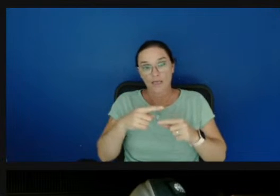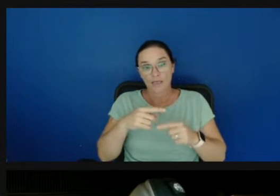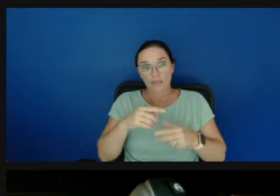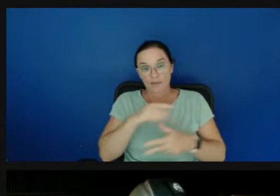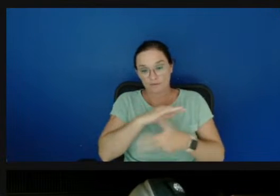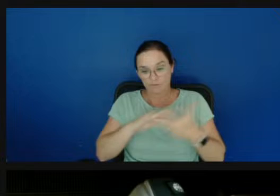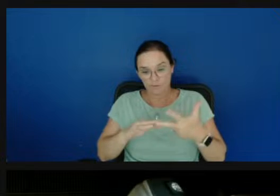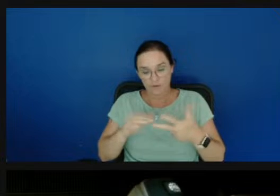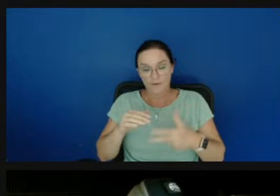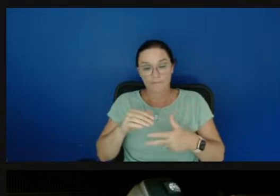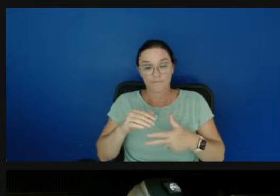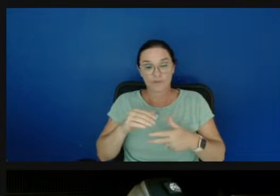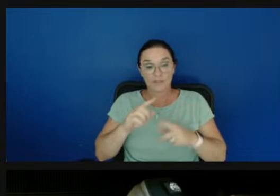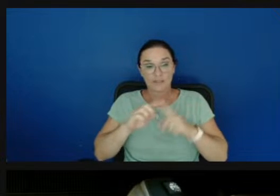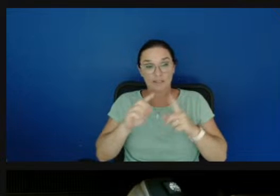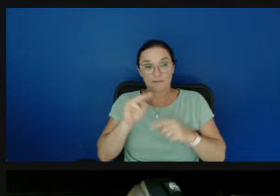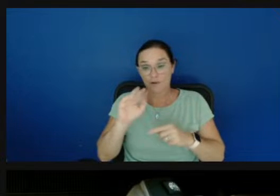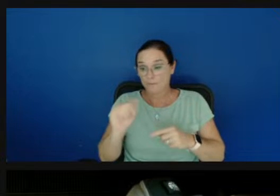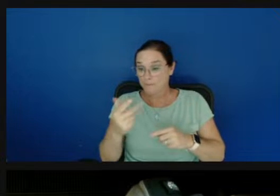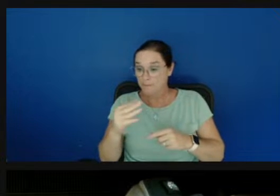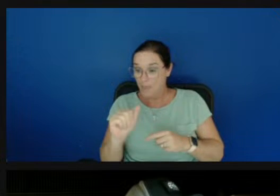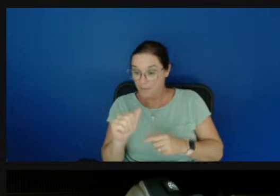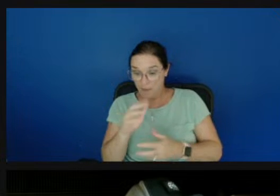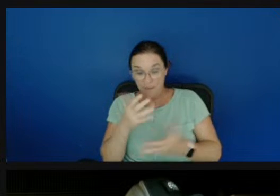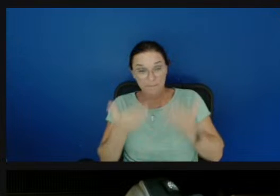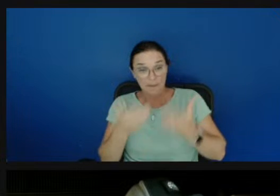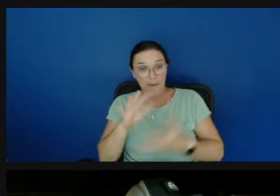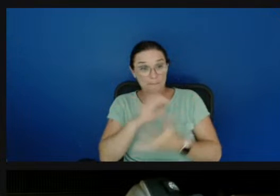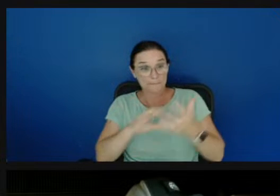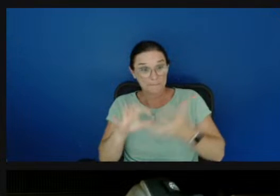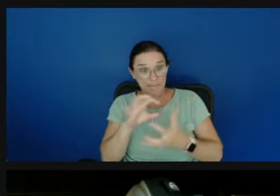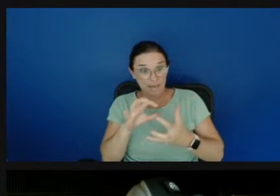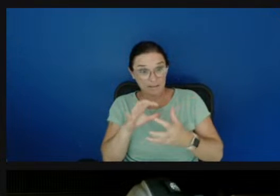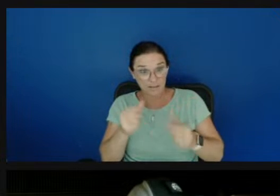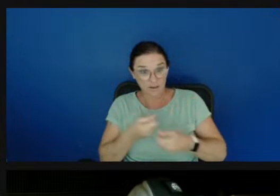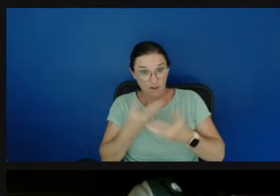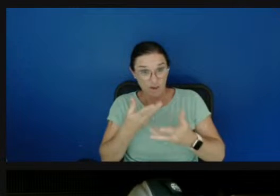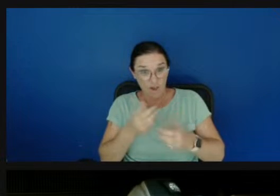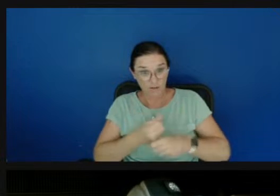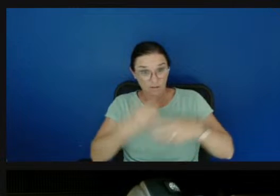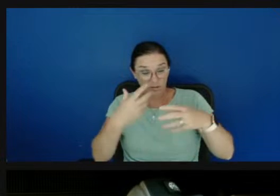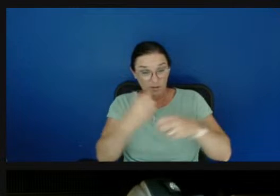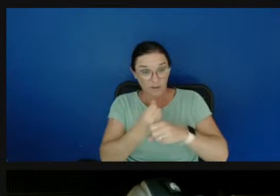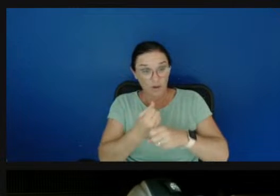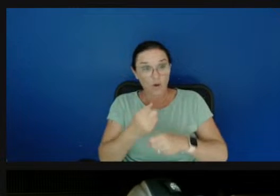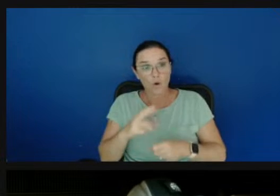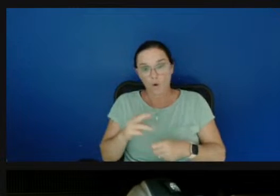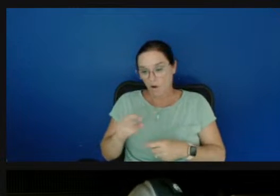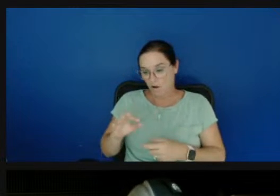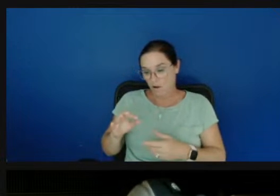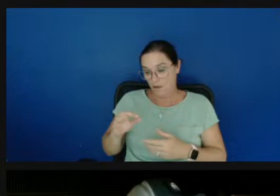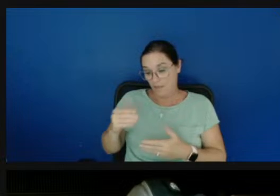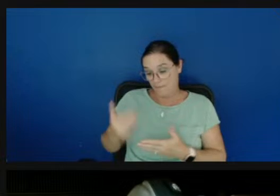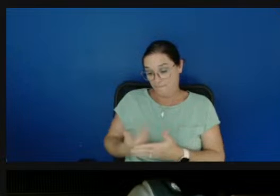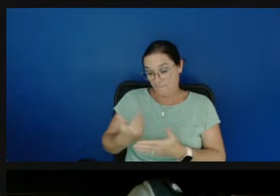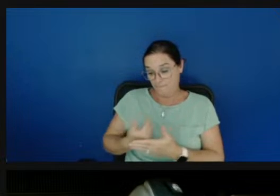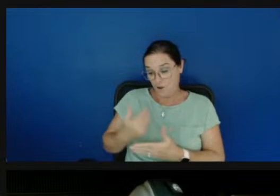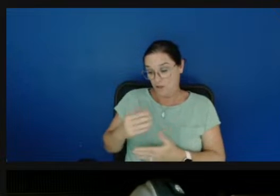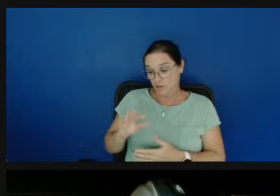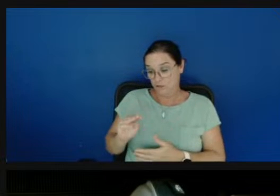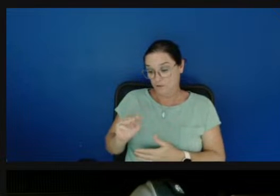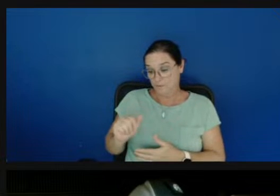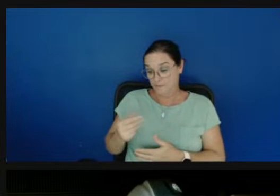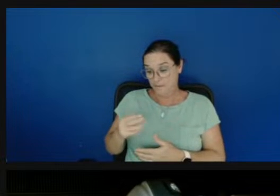magma and the older magma mixed and that did something, or that when the fresher magma came up, it might have been accompanied by a tremendous amount of